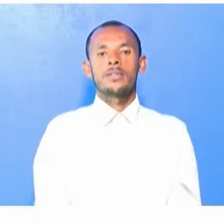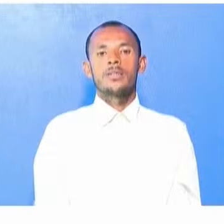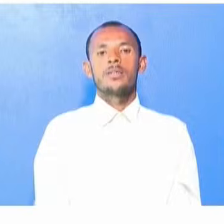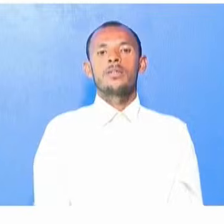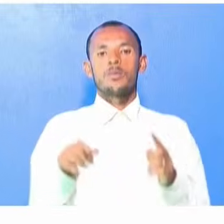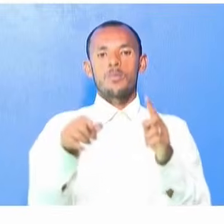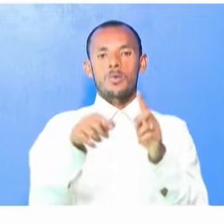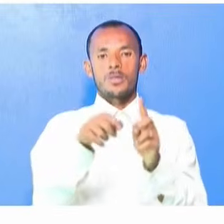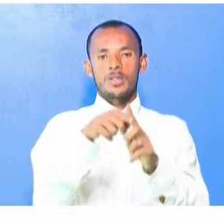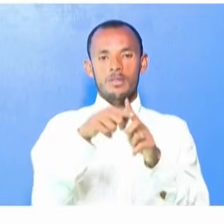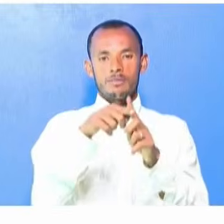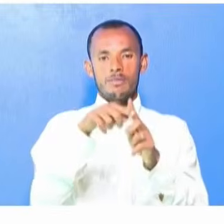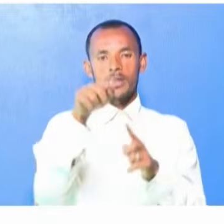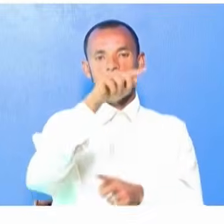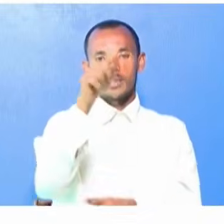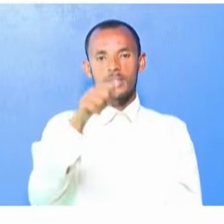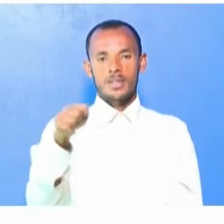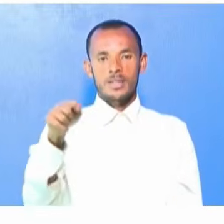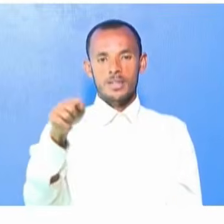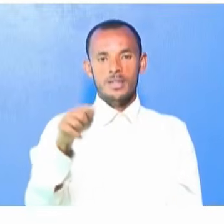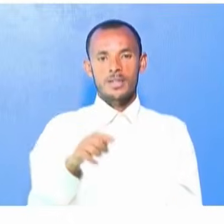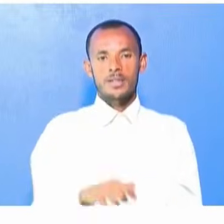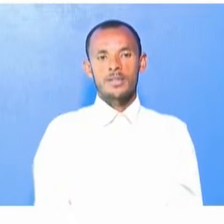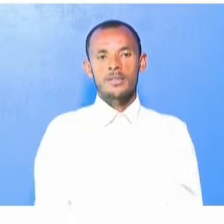positive integer,